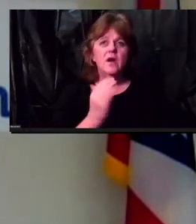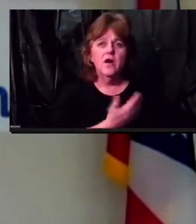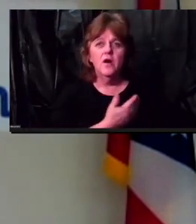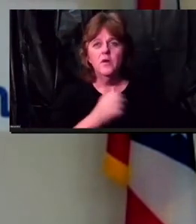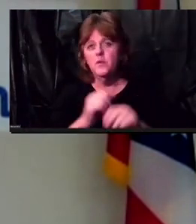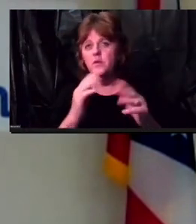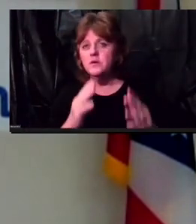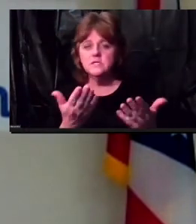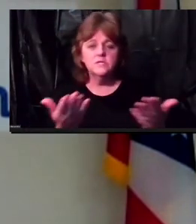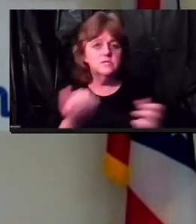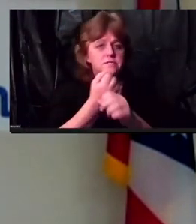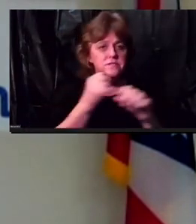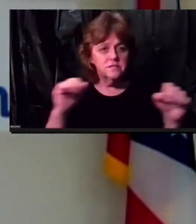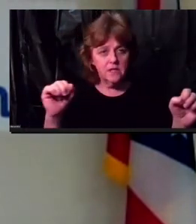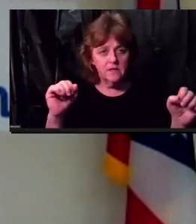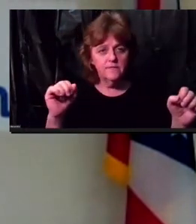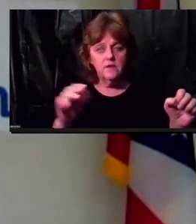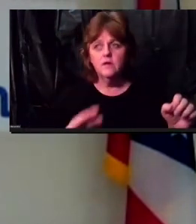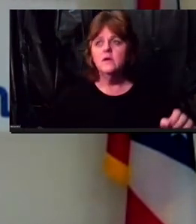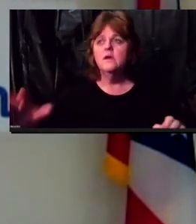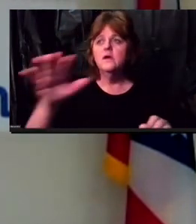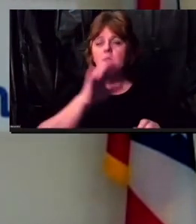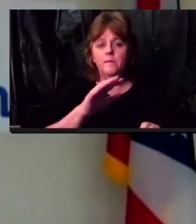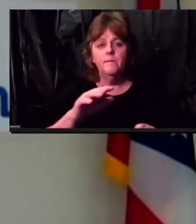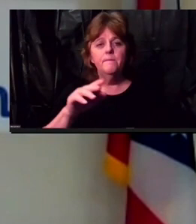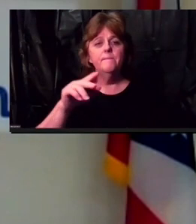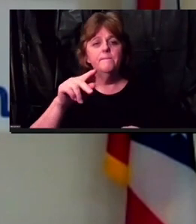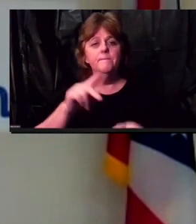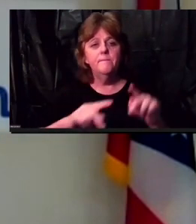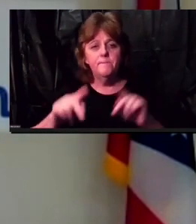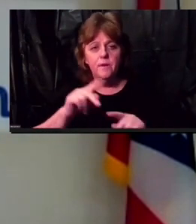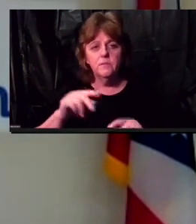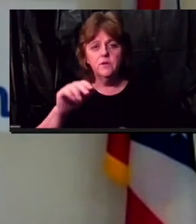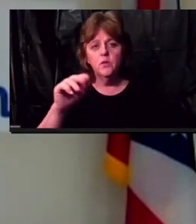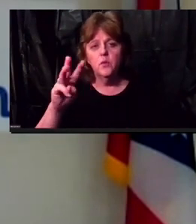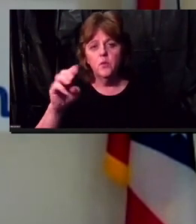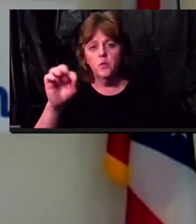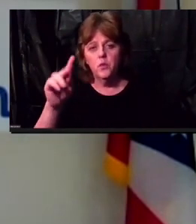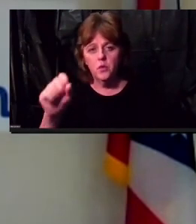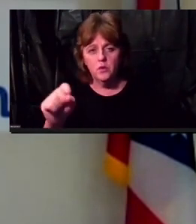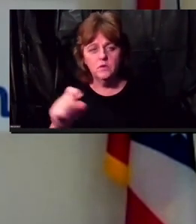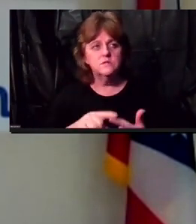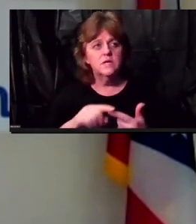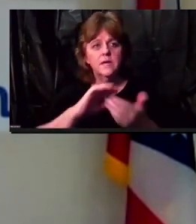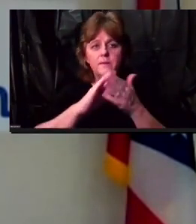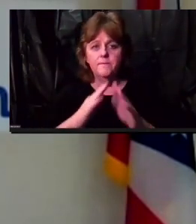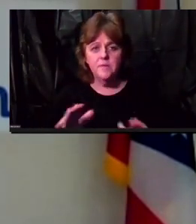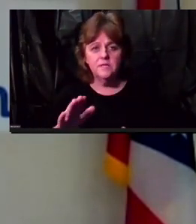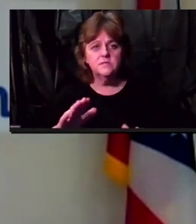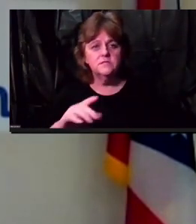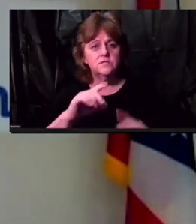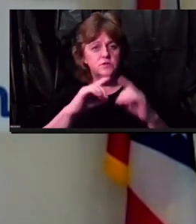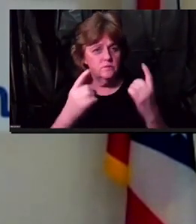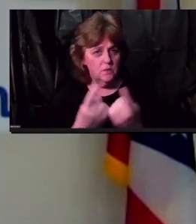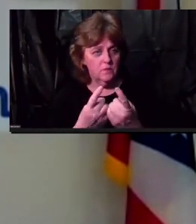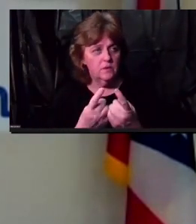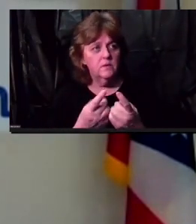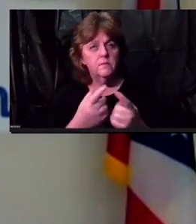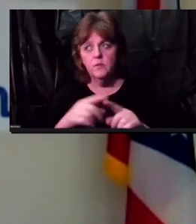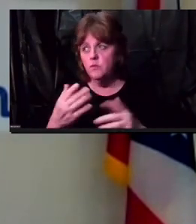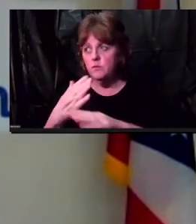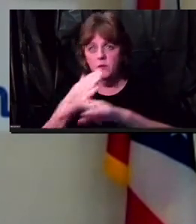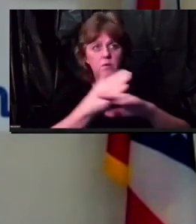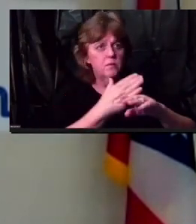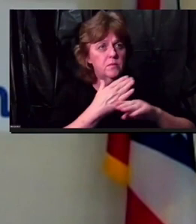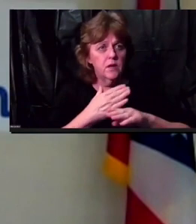personnel here in the building and among the public works crews and the peace department, but also to safeguard our community. We do not